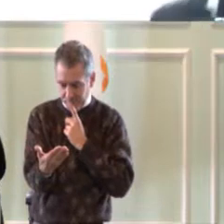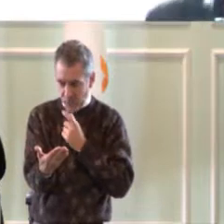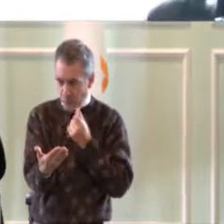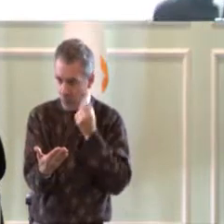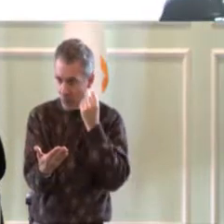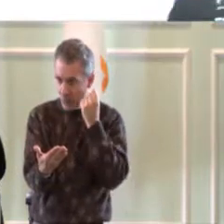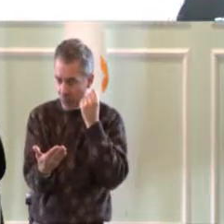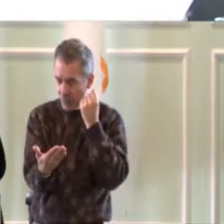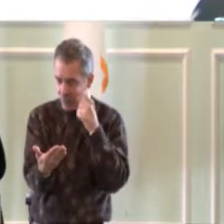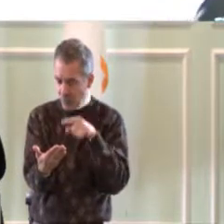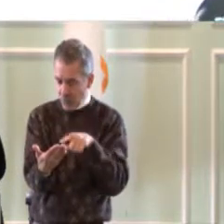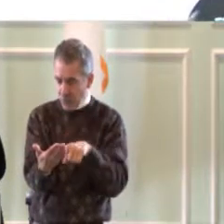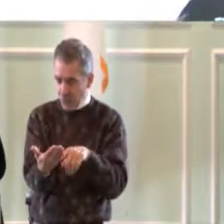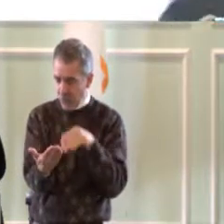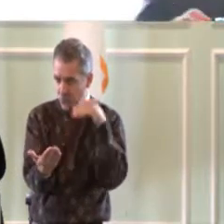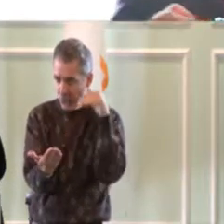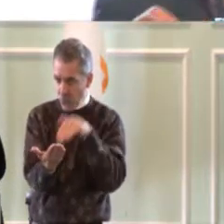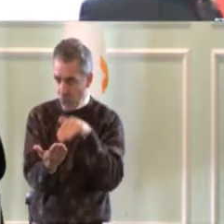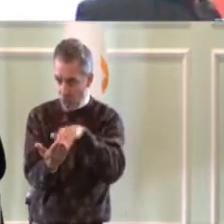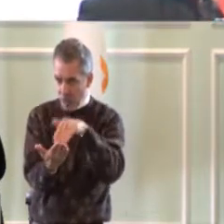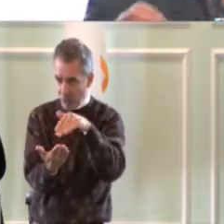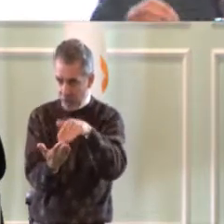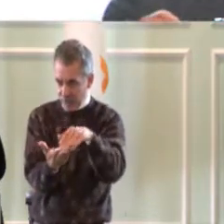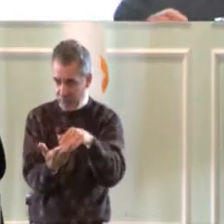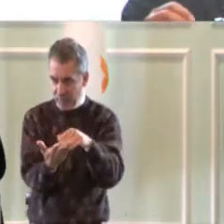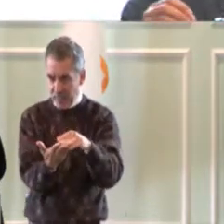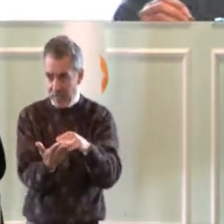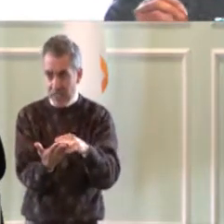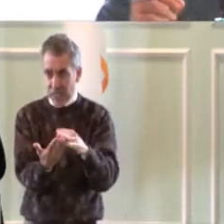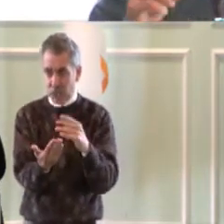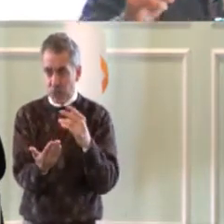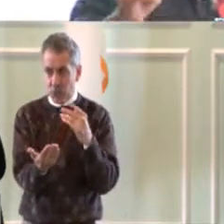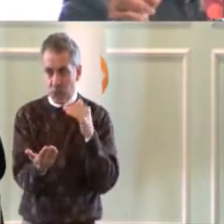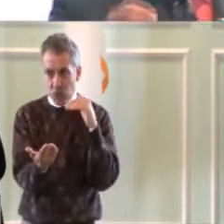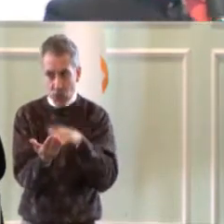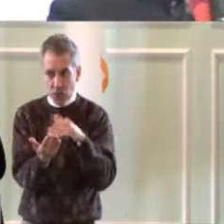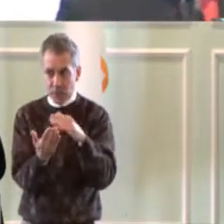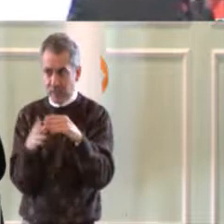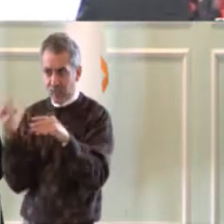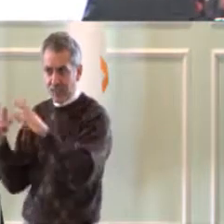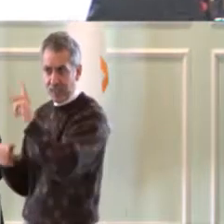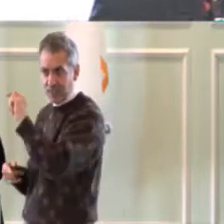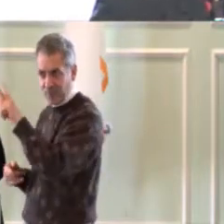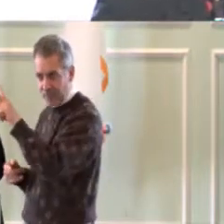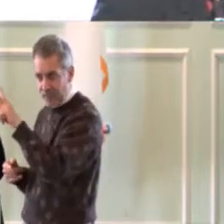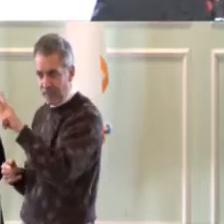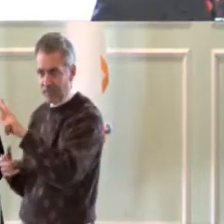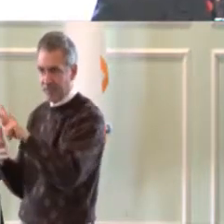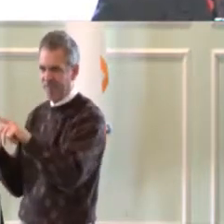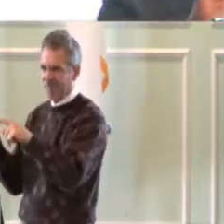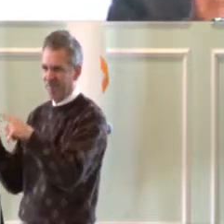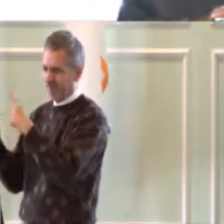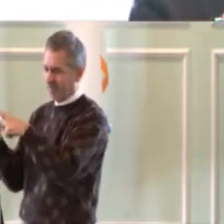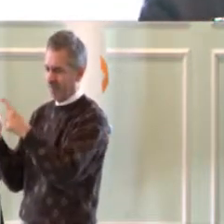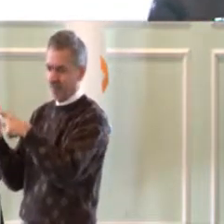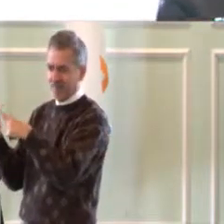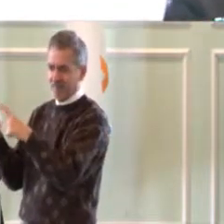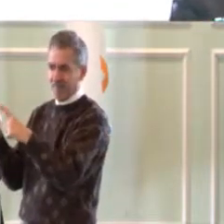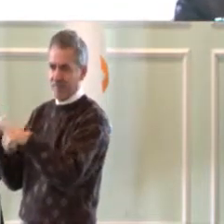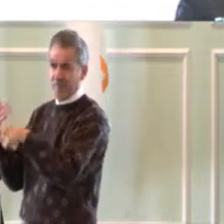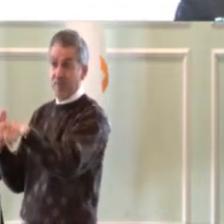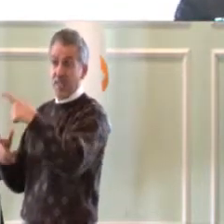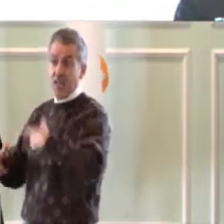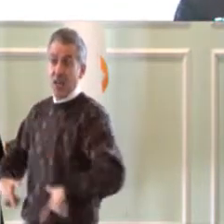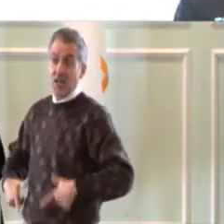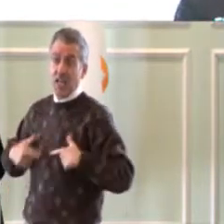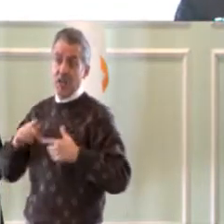word as much as we read things that we see on TV, our life would be a